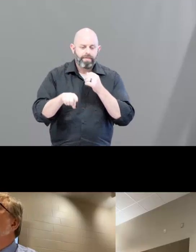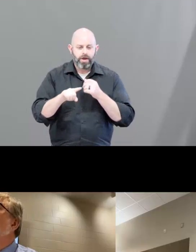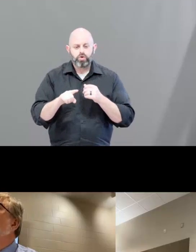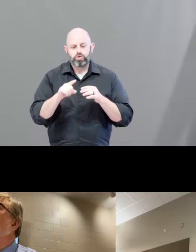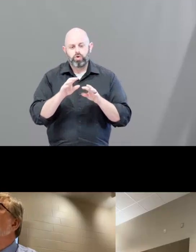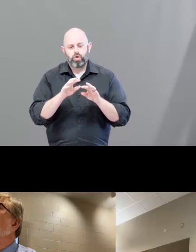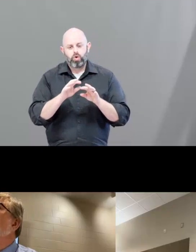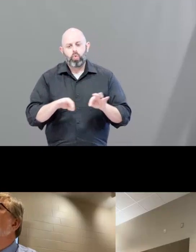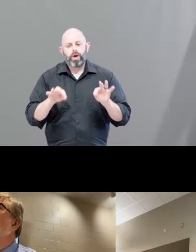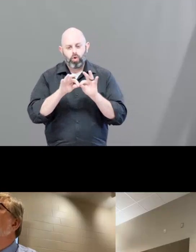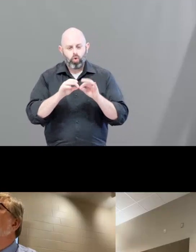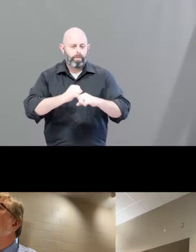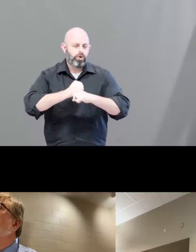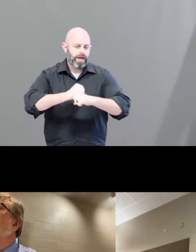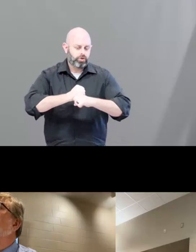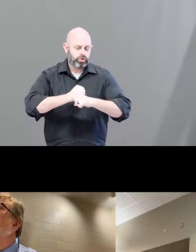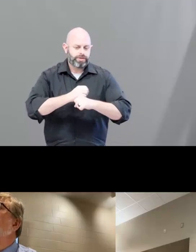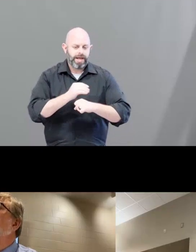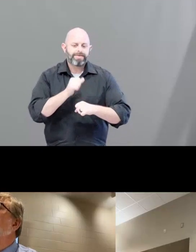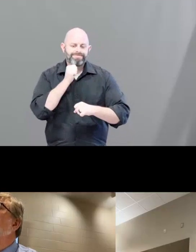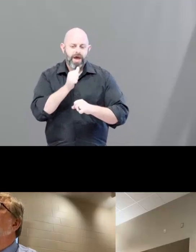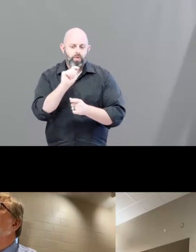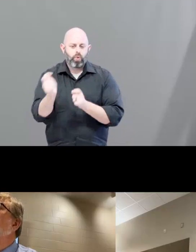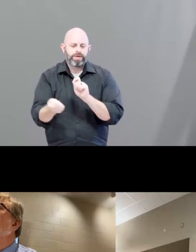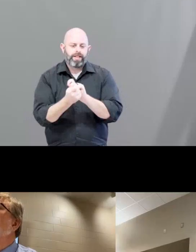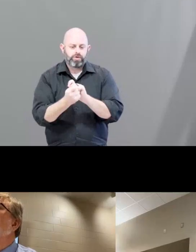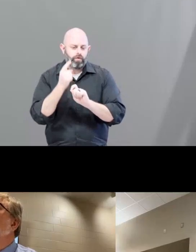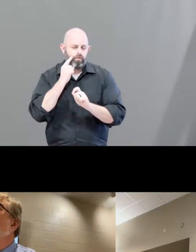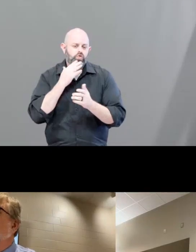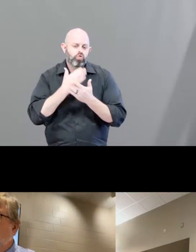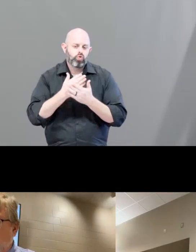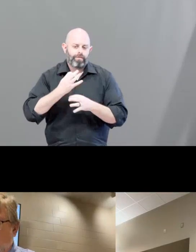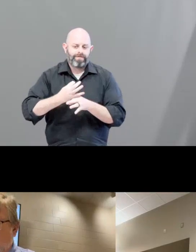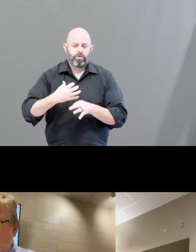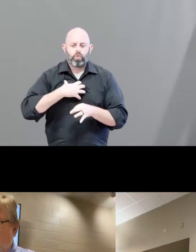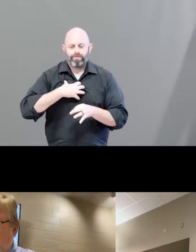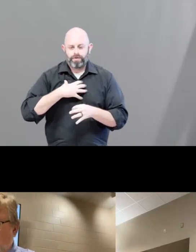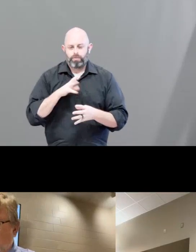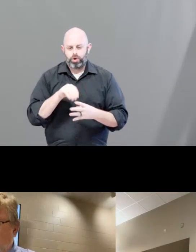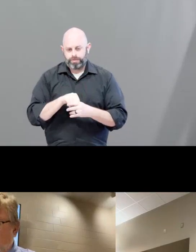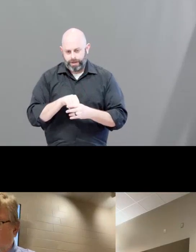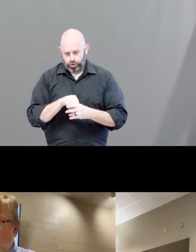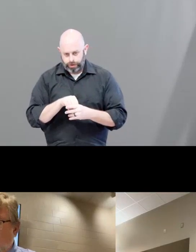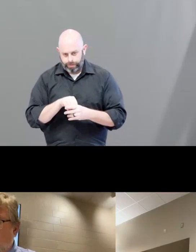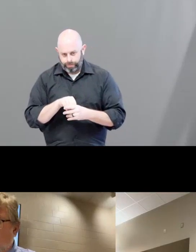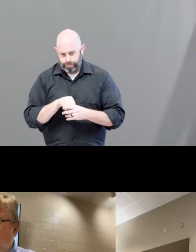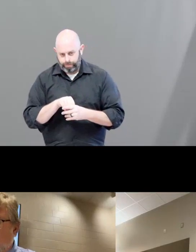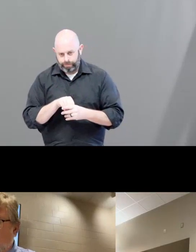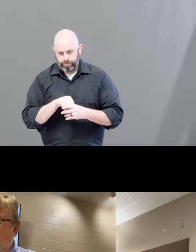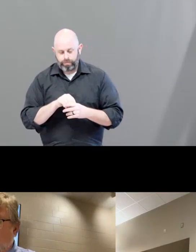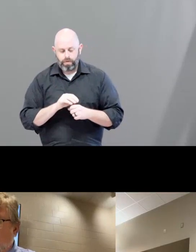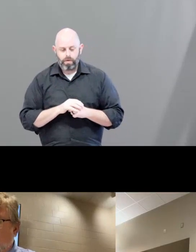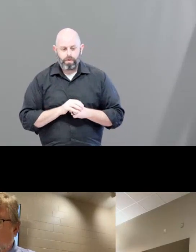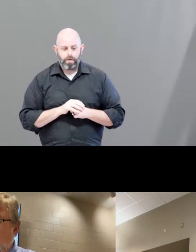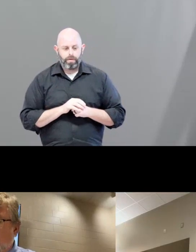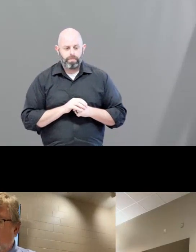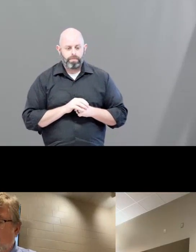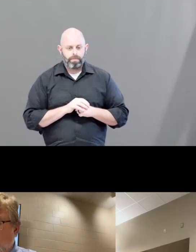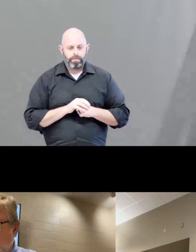There's critical protections and non-retaliation for good faith grievance participation.